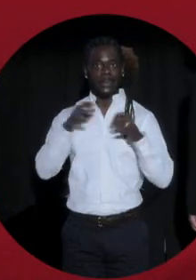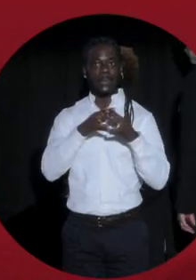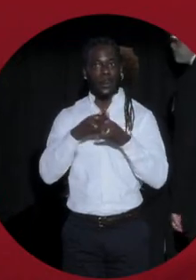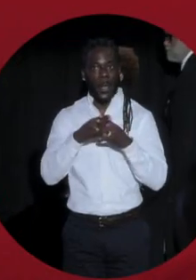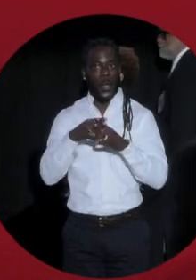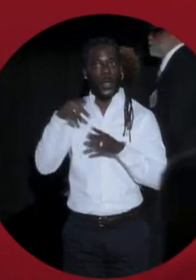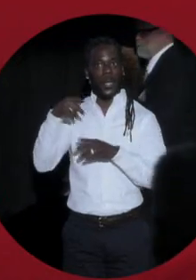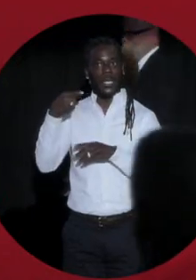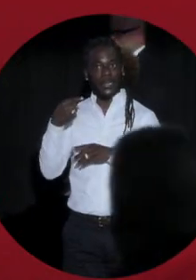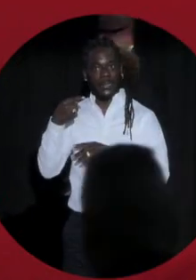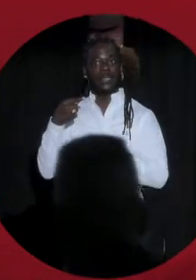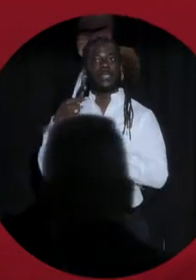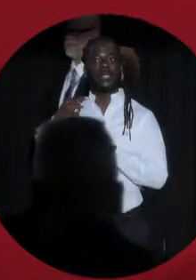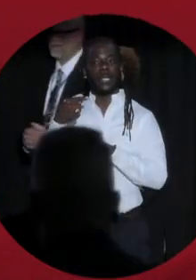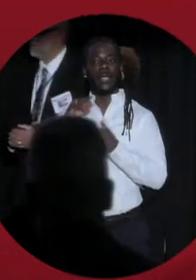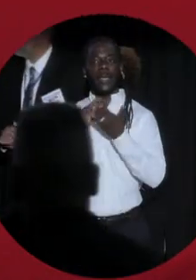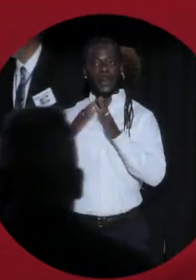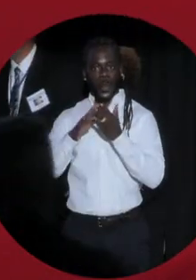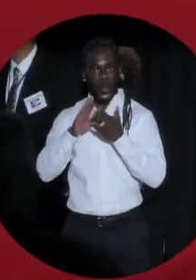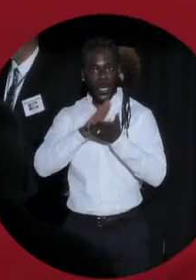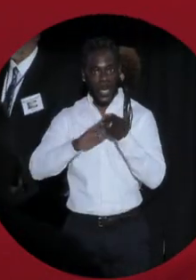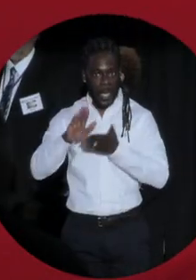Prince George's Community College.